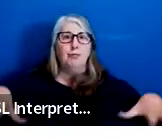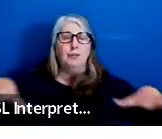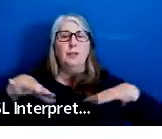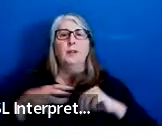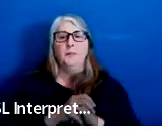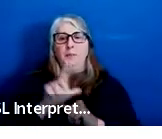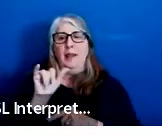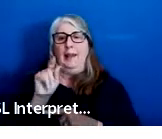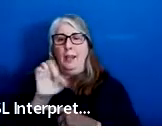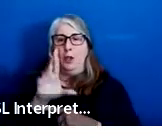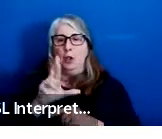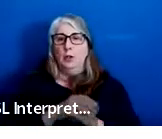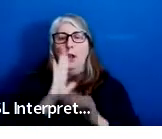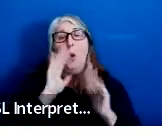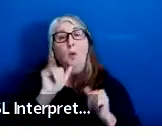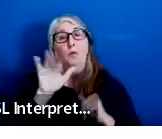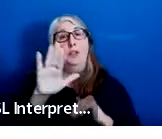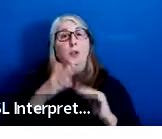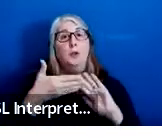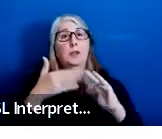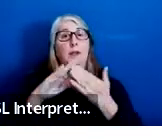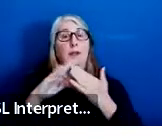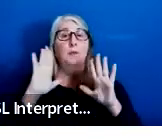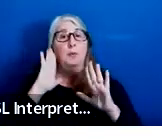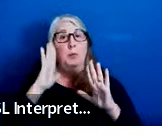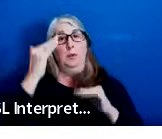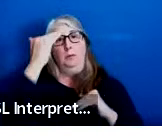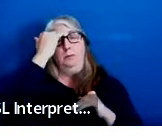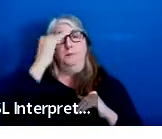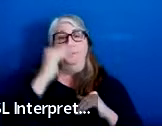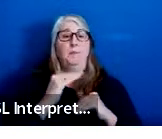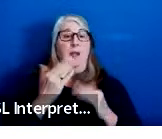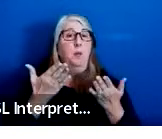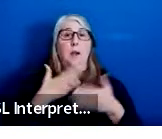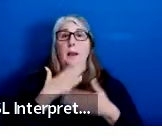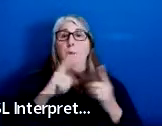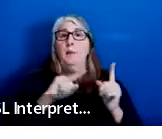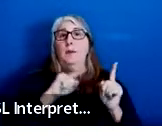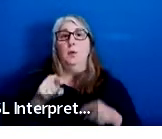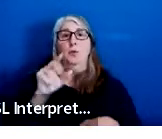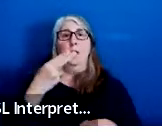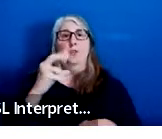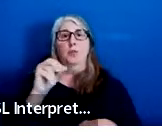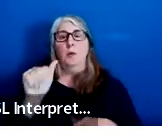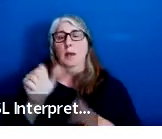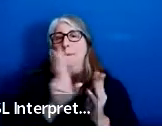to your neighbors. But we're also happy to come to an HOA meeting.